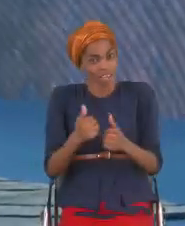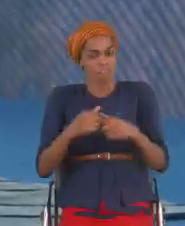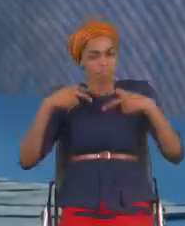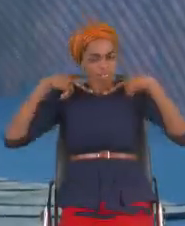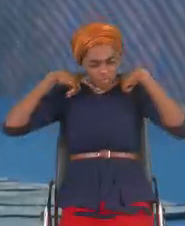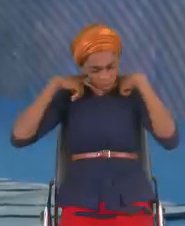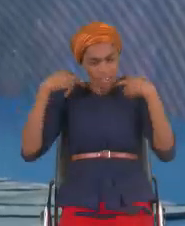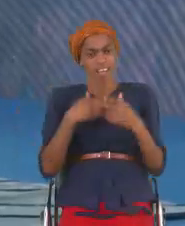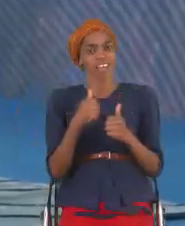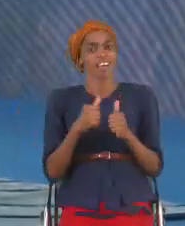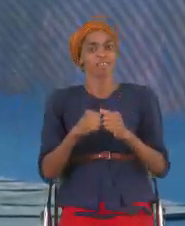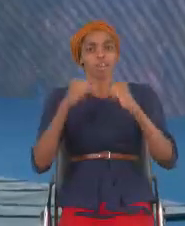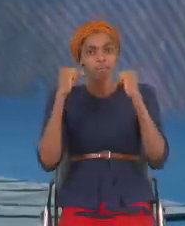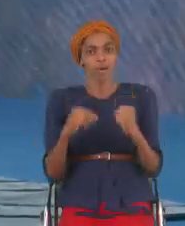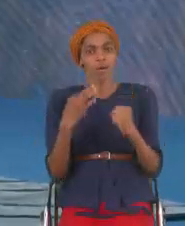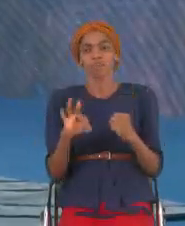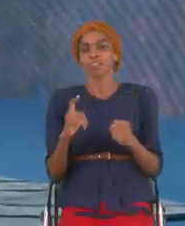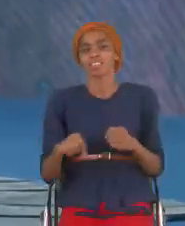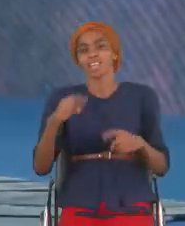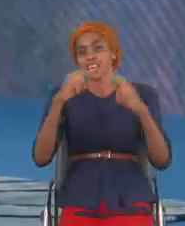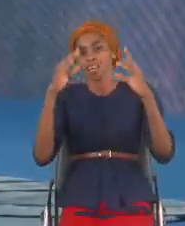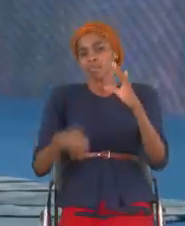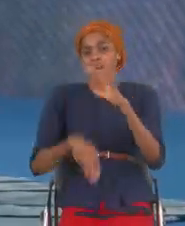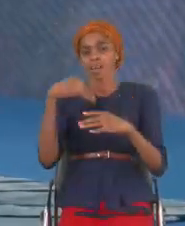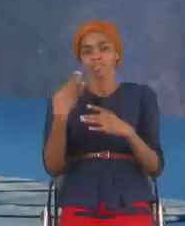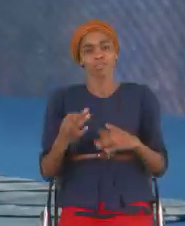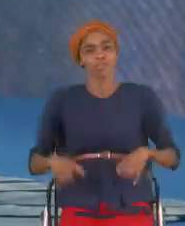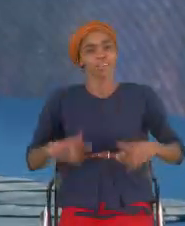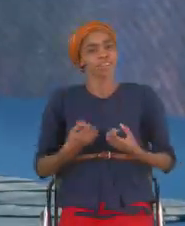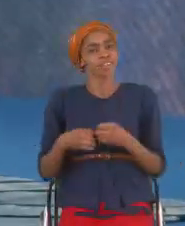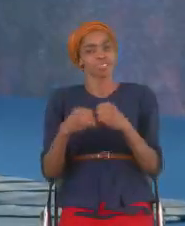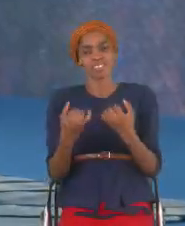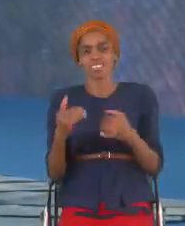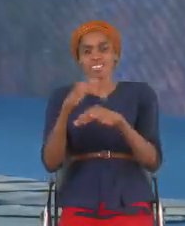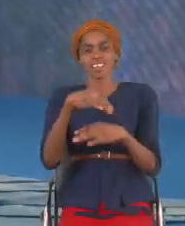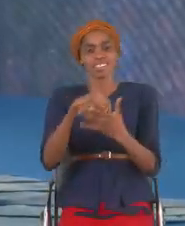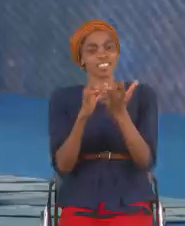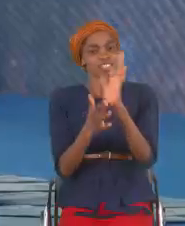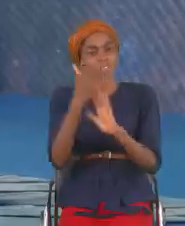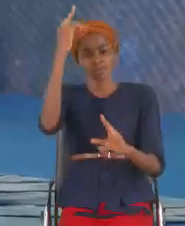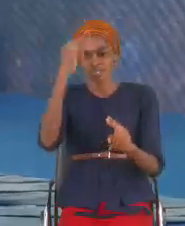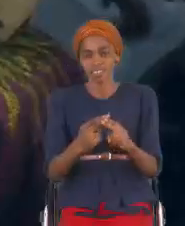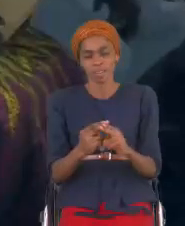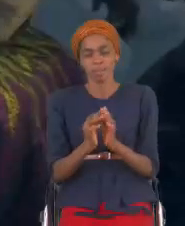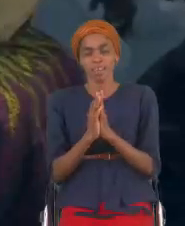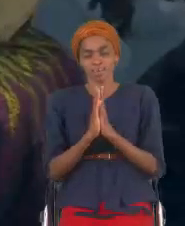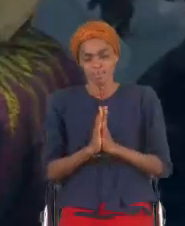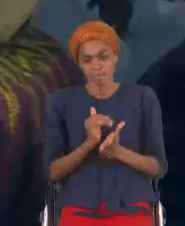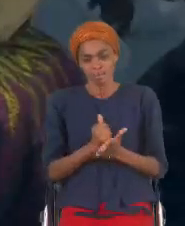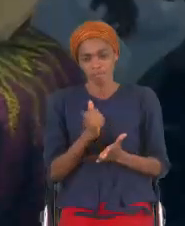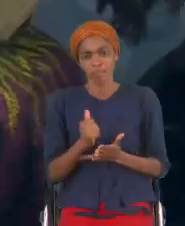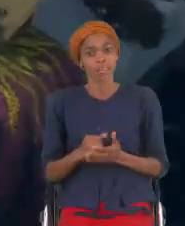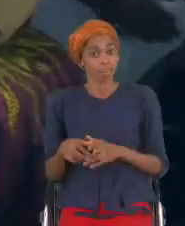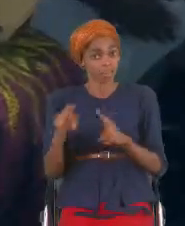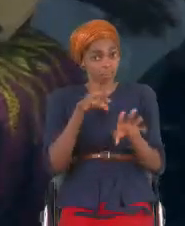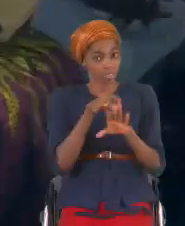every power of the enemy out of your life, even tonight, in Jesus' name. Look at the